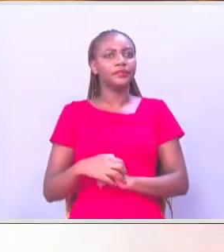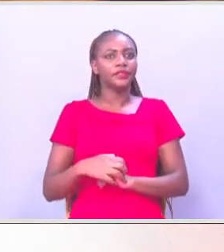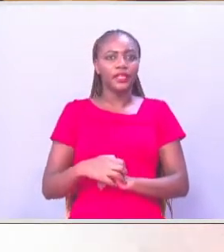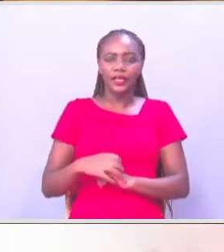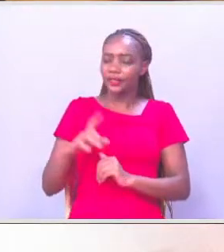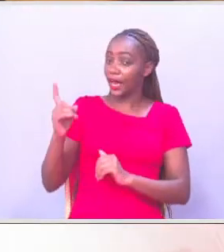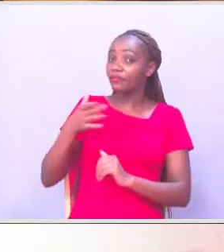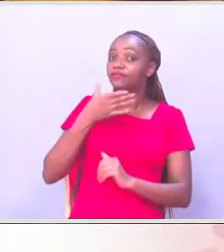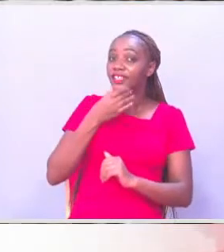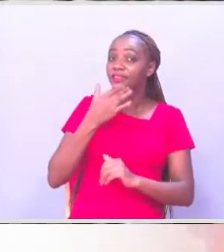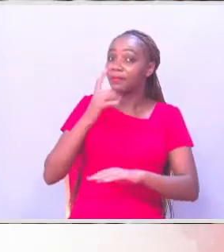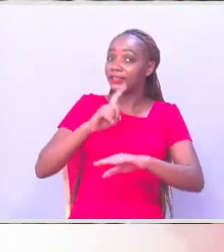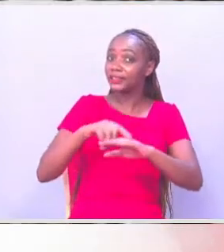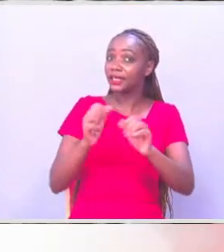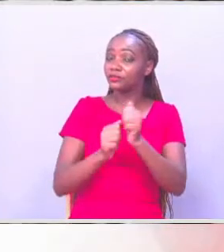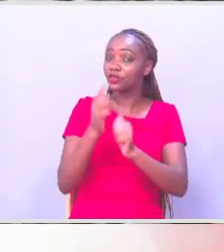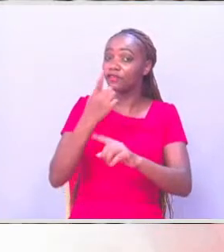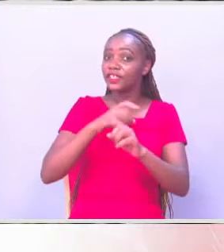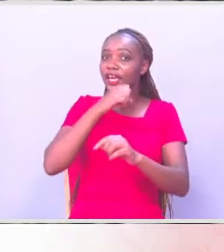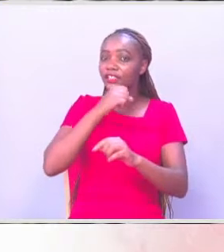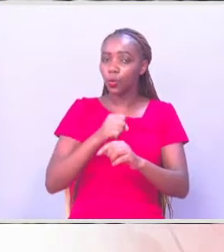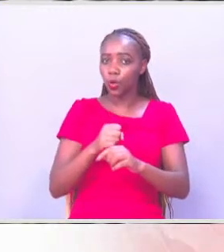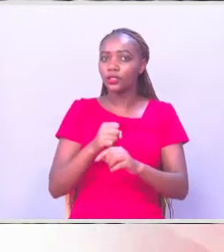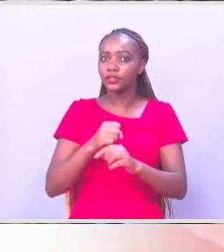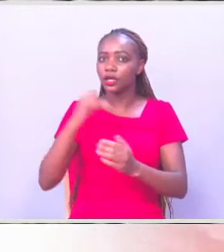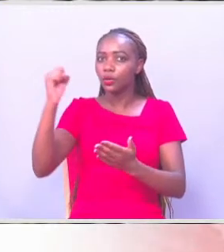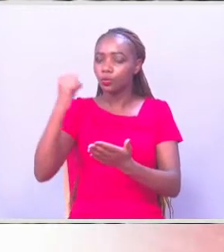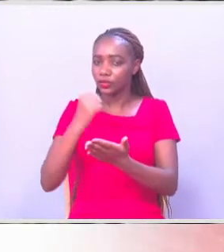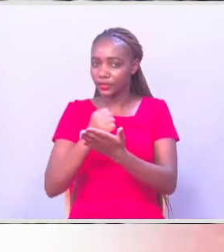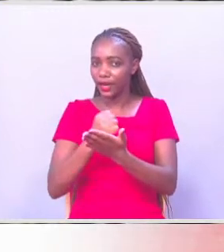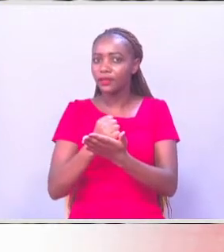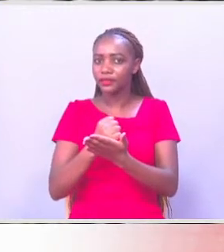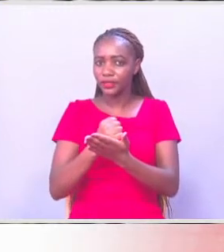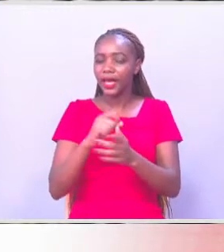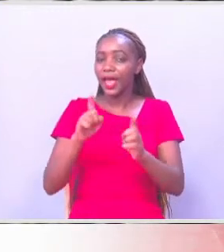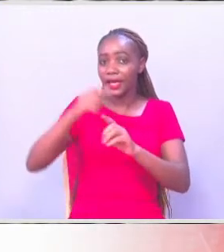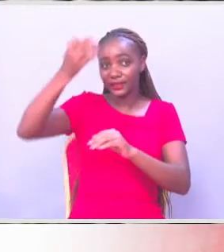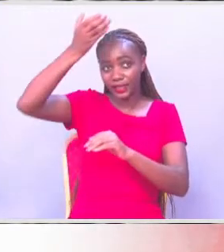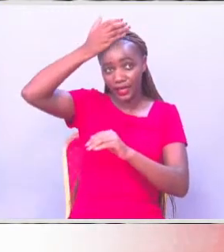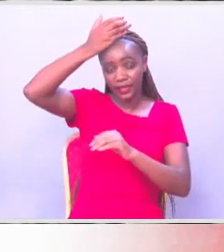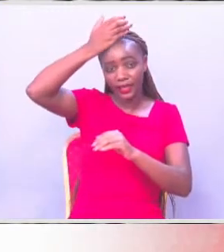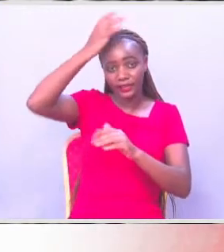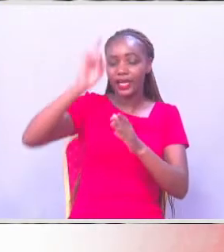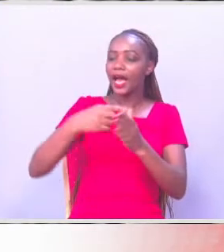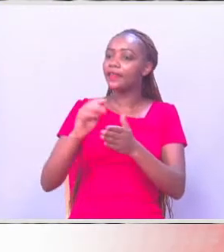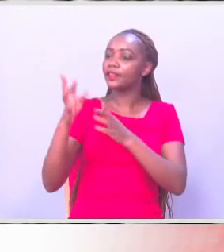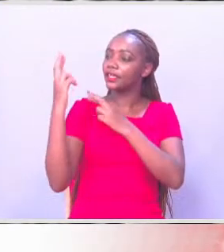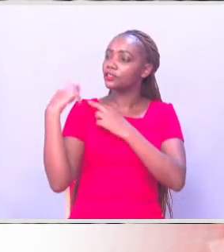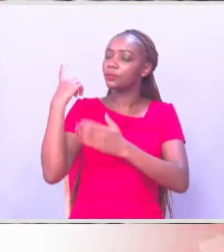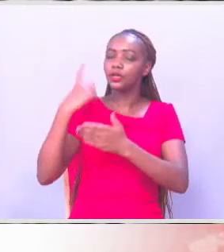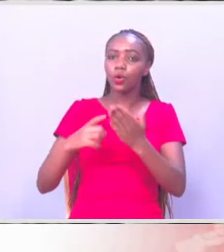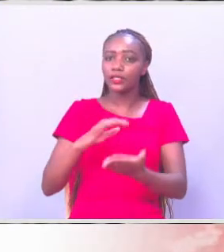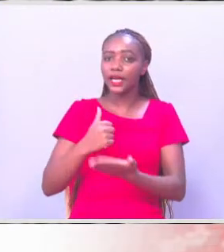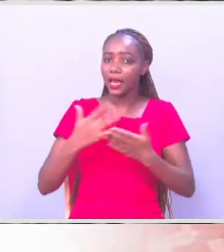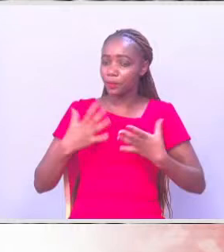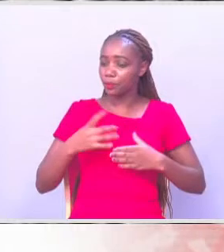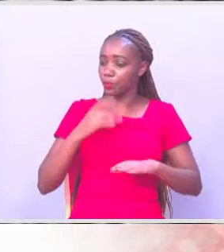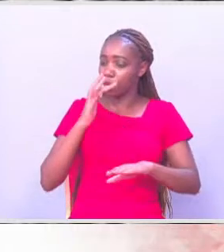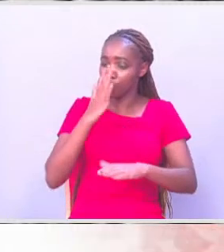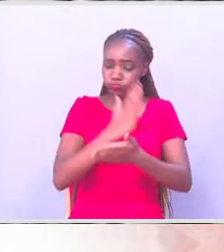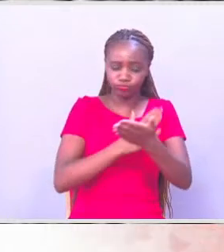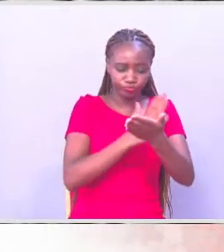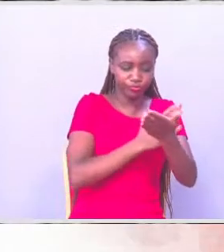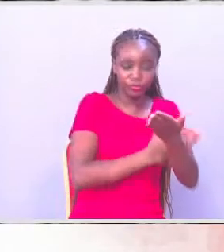12, Nyaga was hired as a nurse by the colonial government, his main responsibility treating victims of war who had